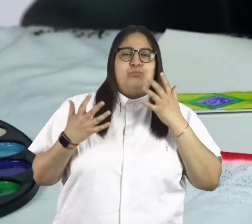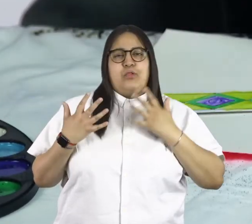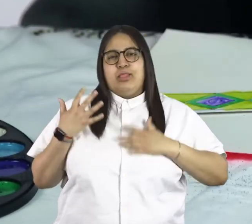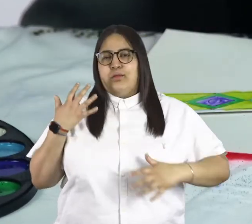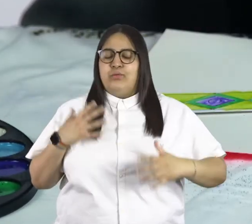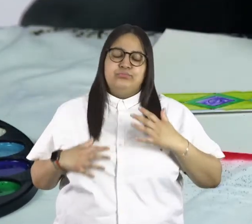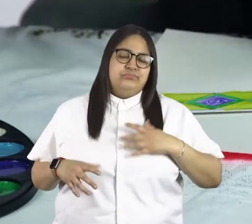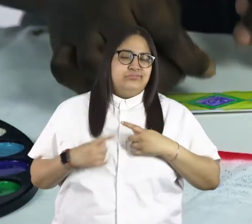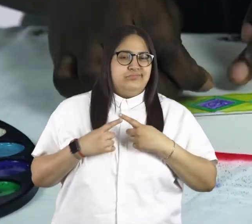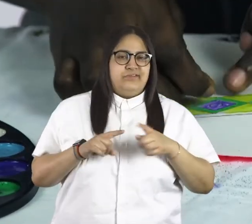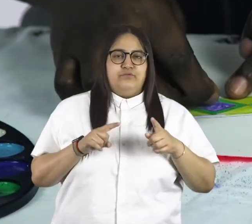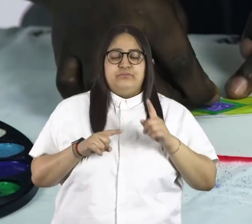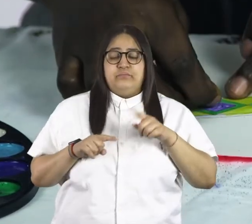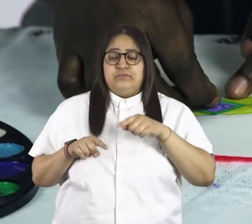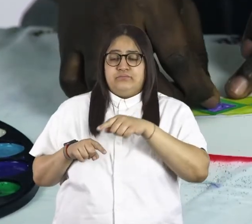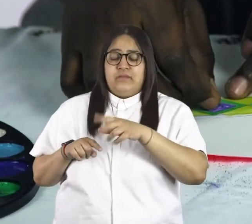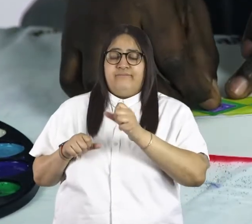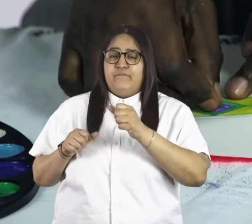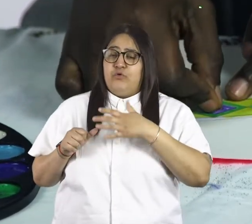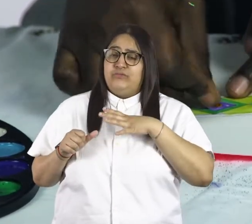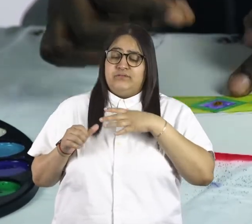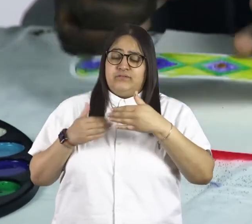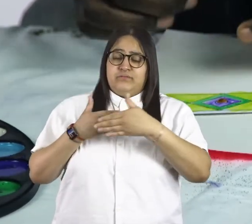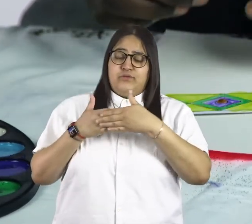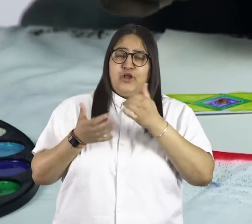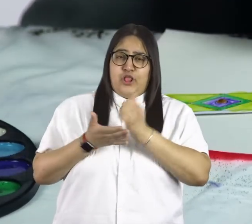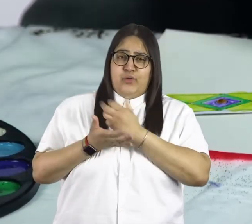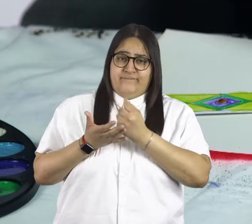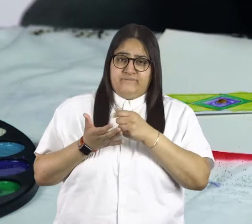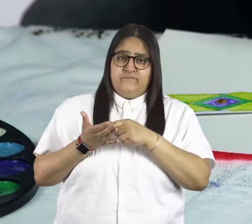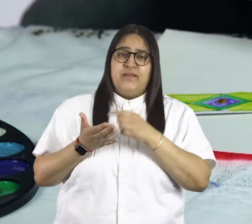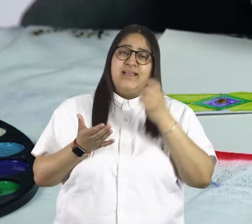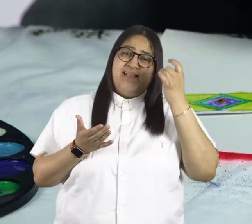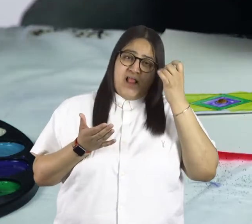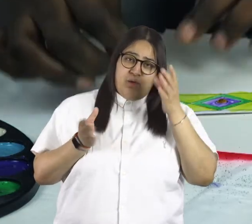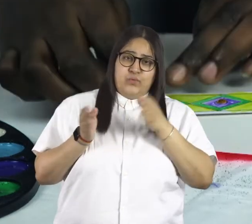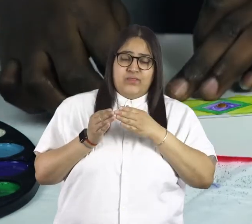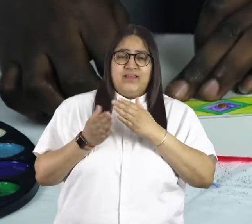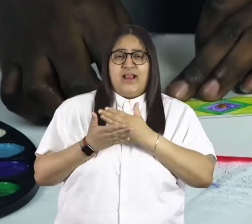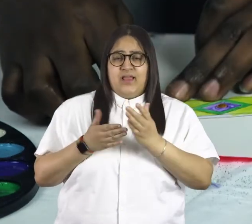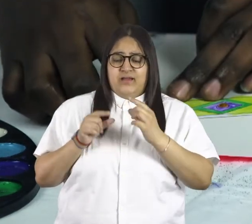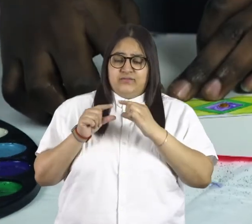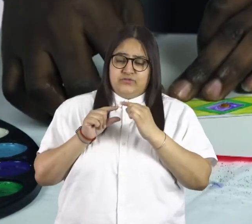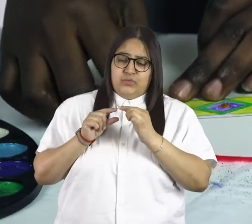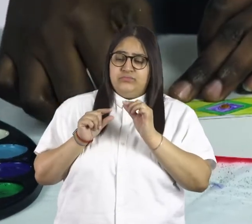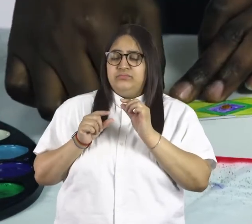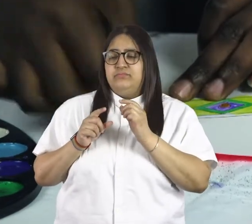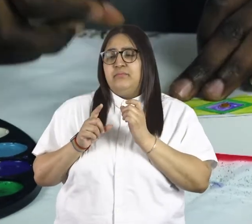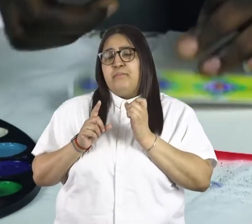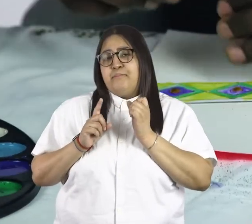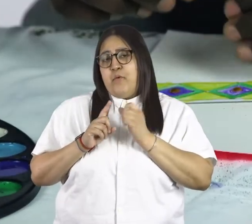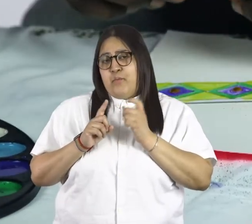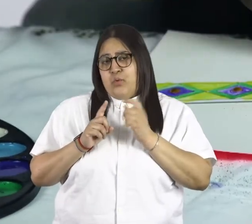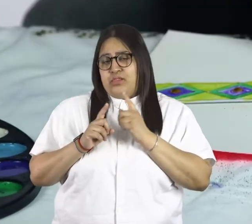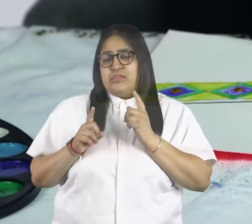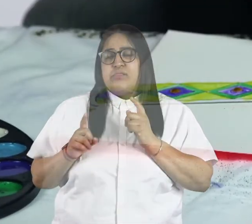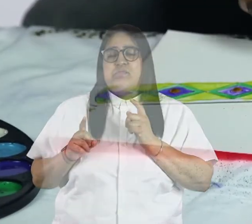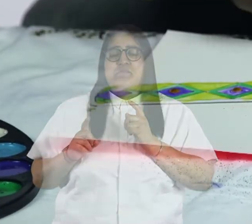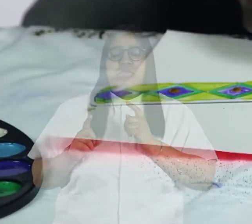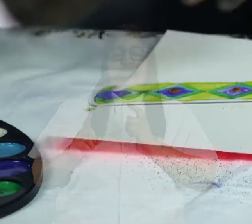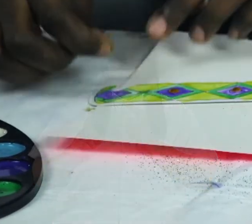to clothing. So we're gonna get these yellow stones in between our purple.